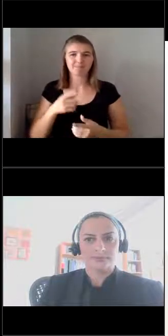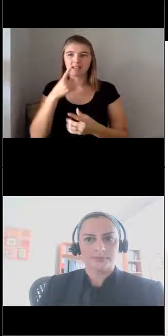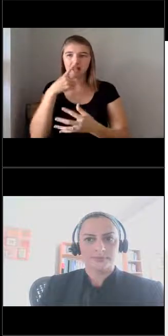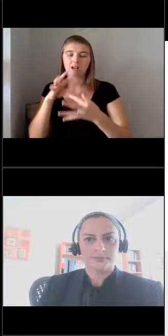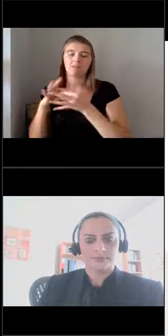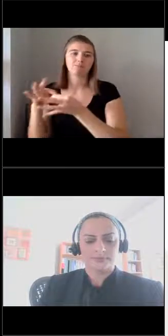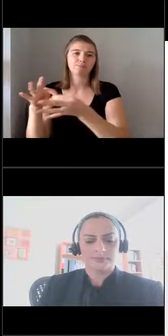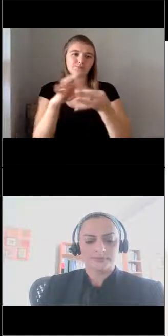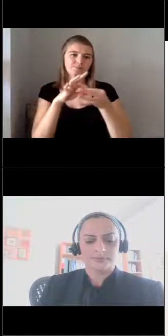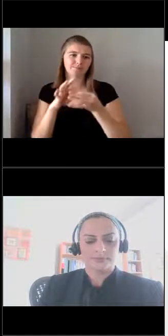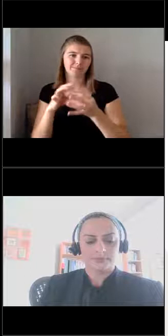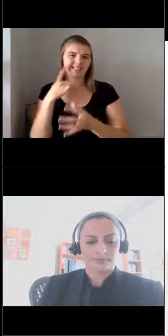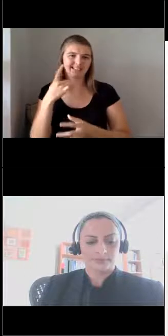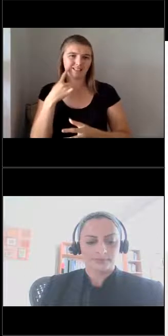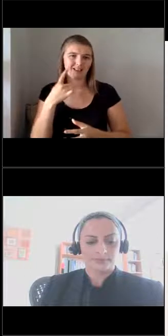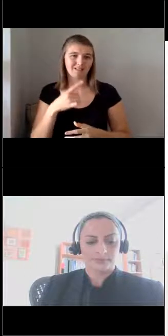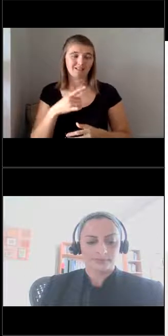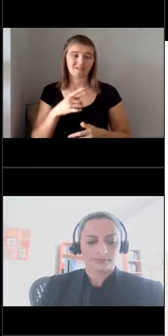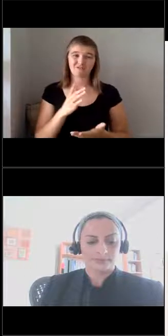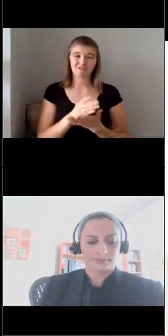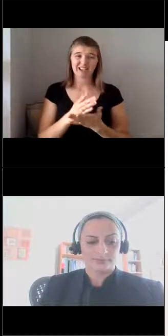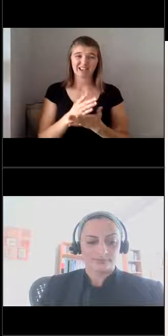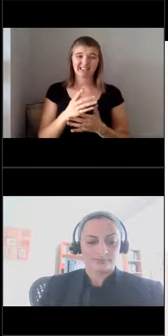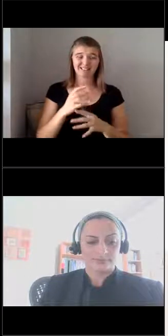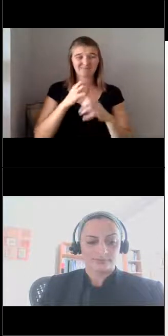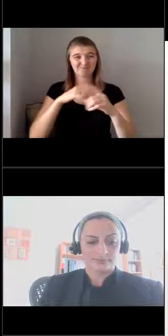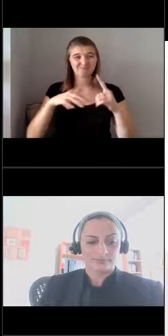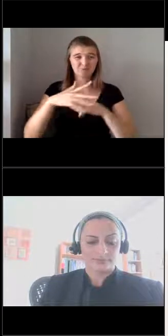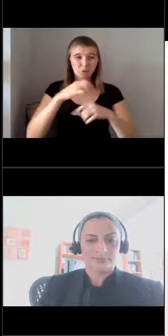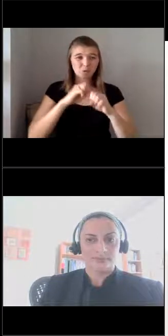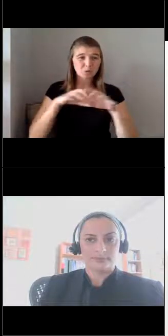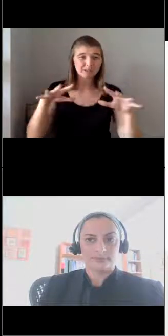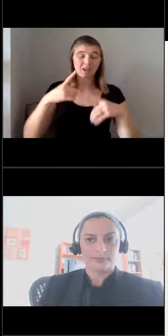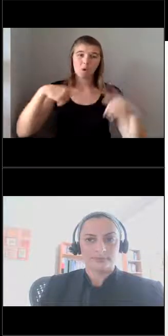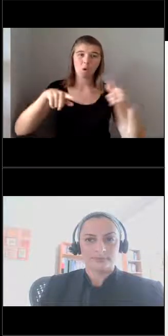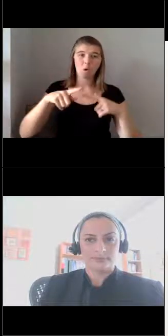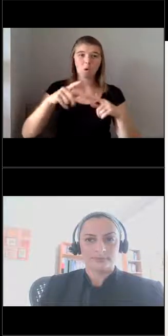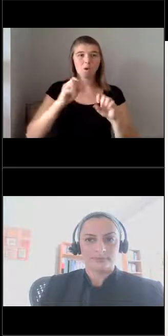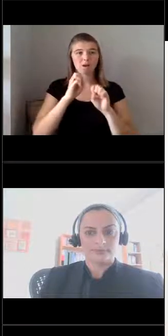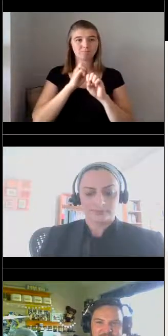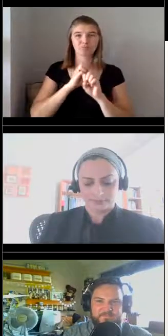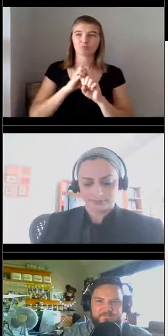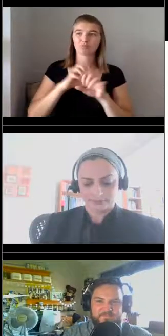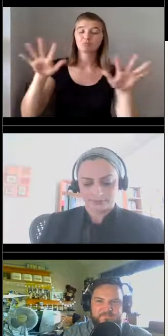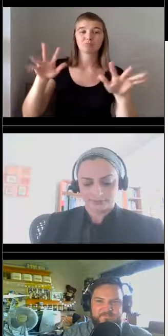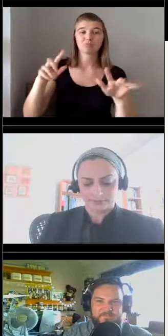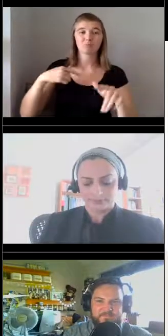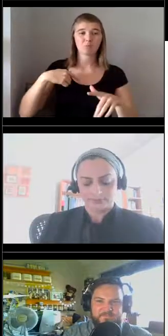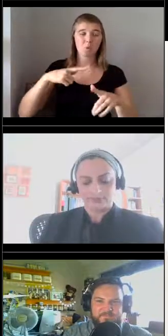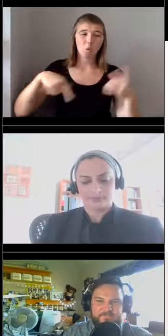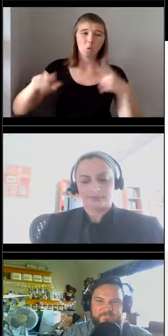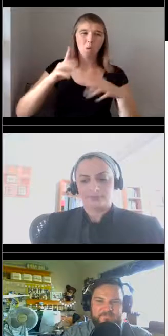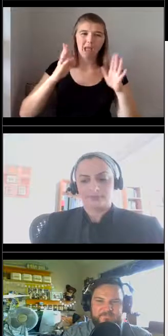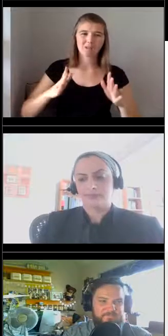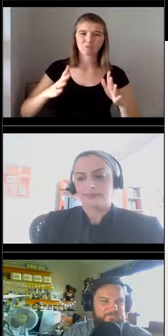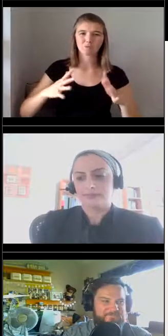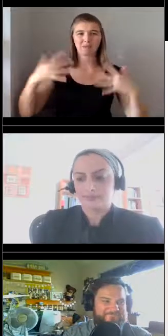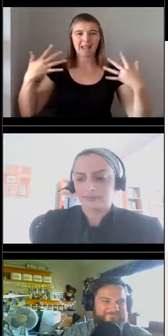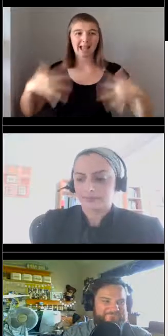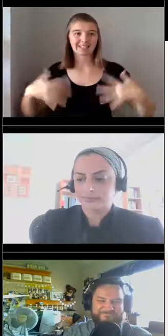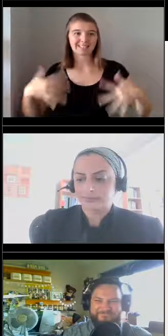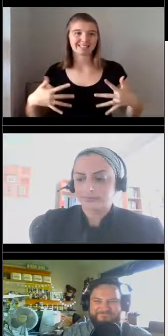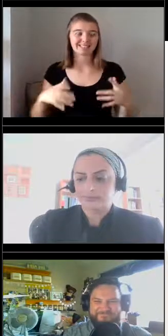be in control and capable. And that's not true of anyone. Everyone has very difficult moments and struggles. So there are two elements to that. One,